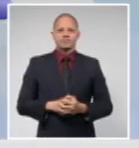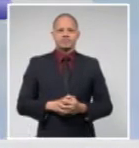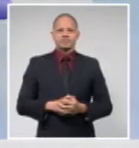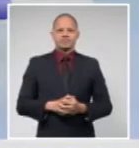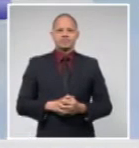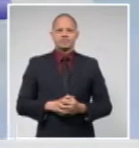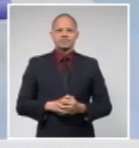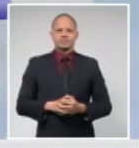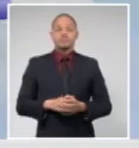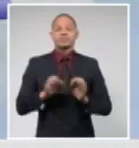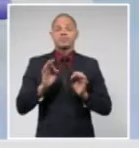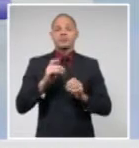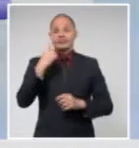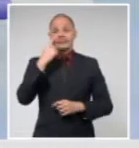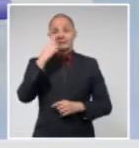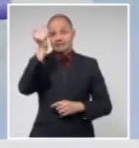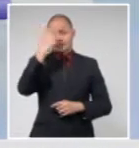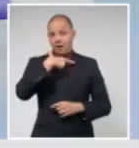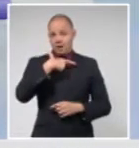30.20.